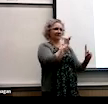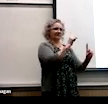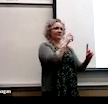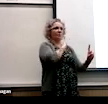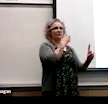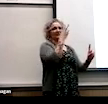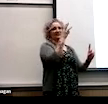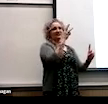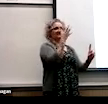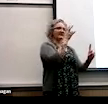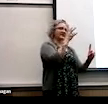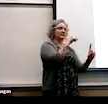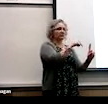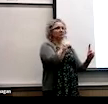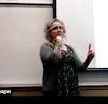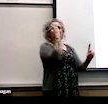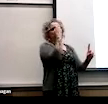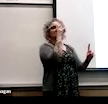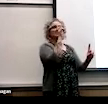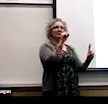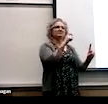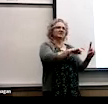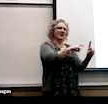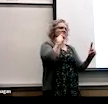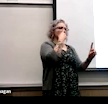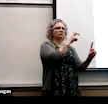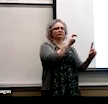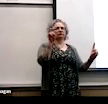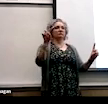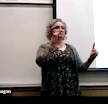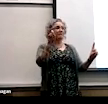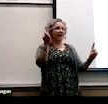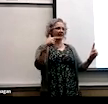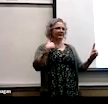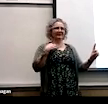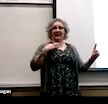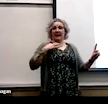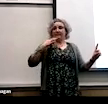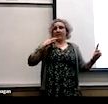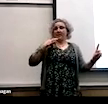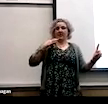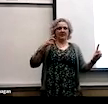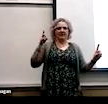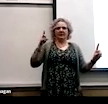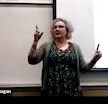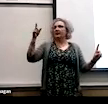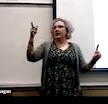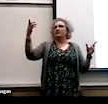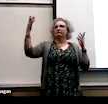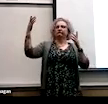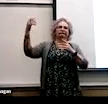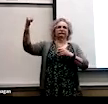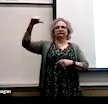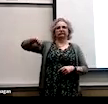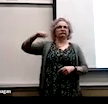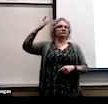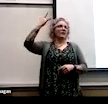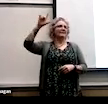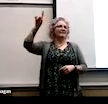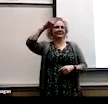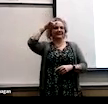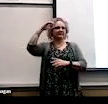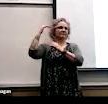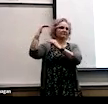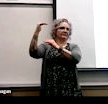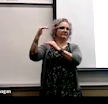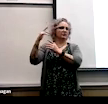application forms or referrals until somebody's 18 or just about 18. Yes. So what do we do in those situations? So that speaks